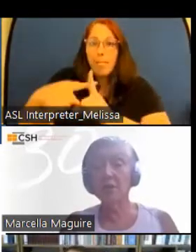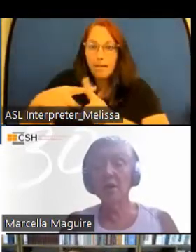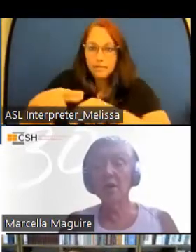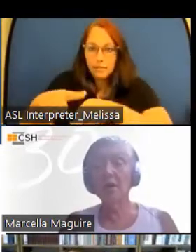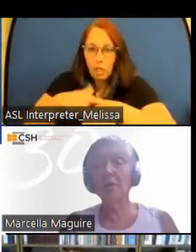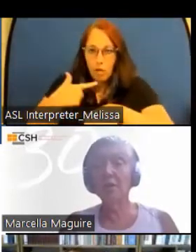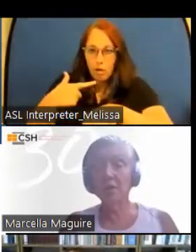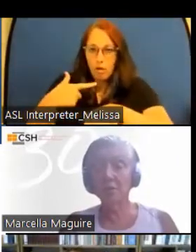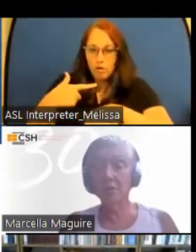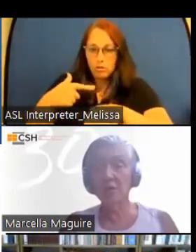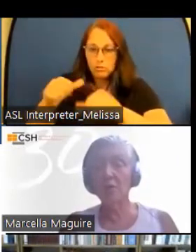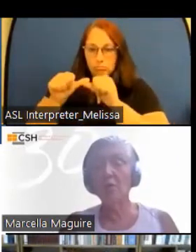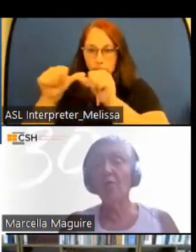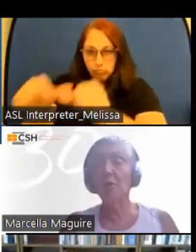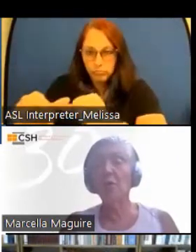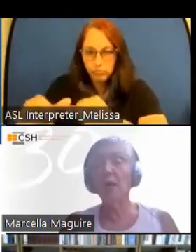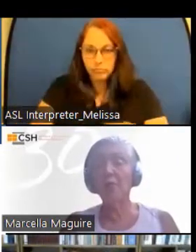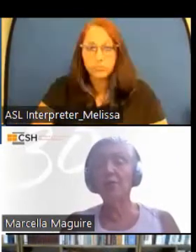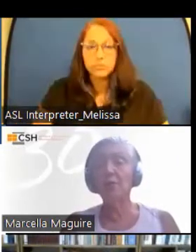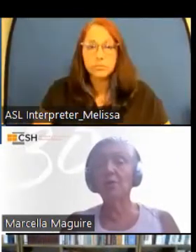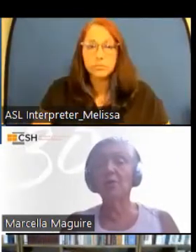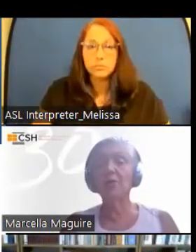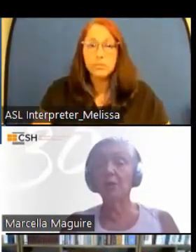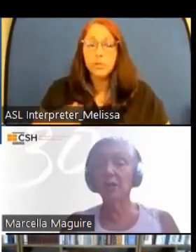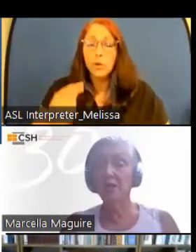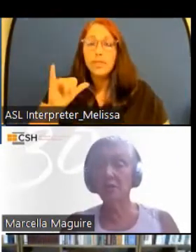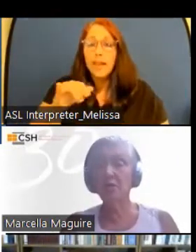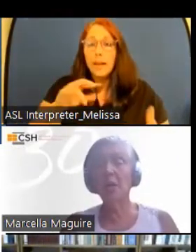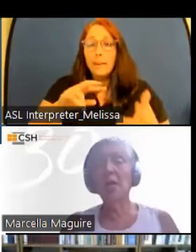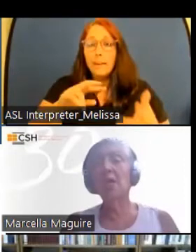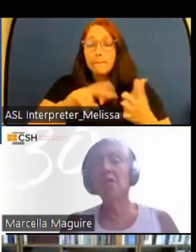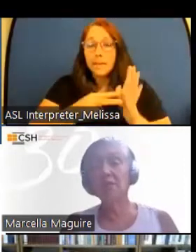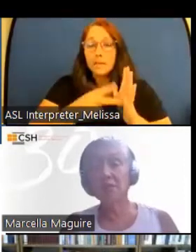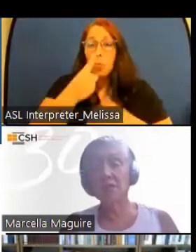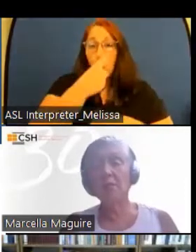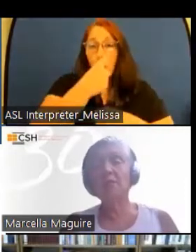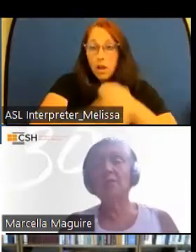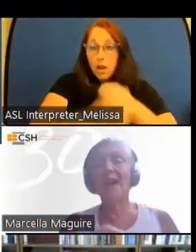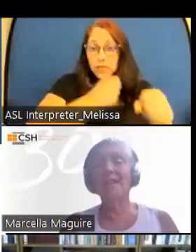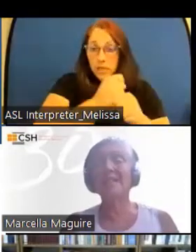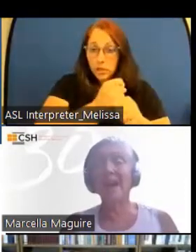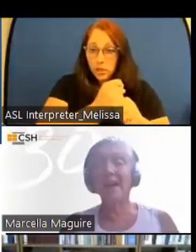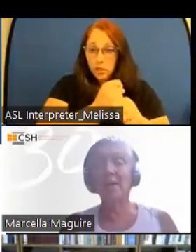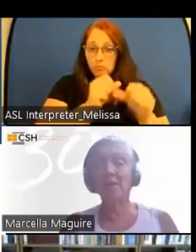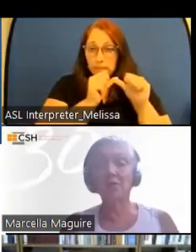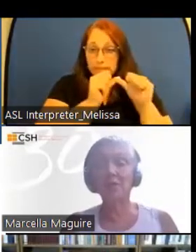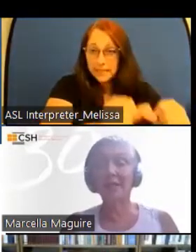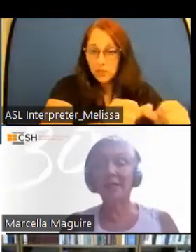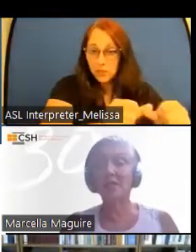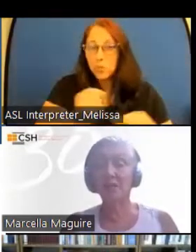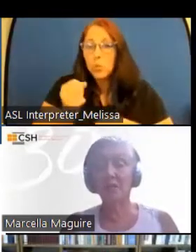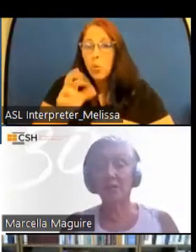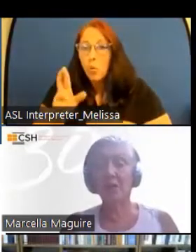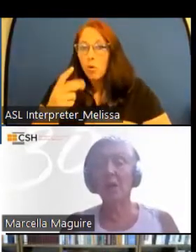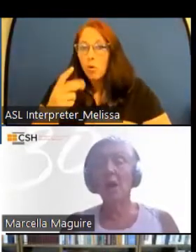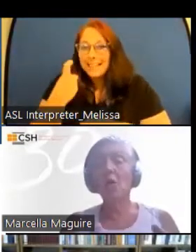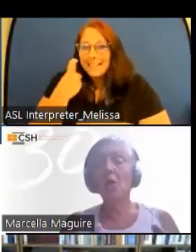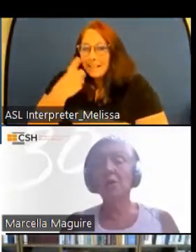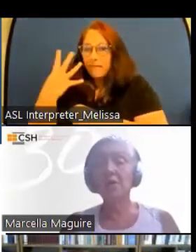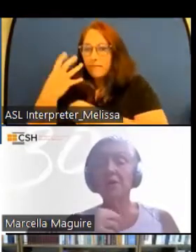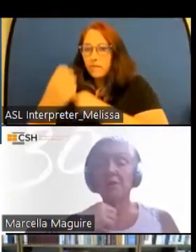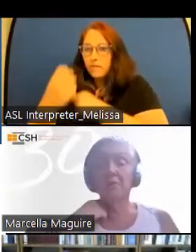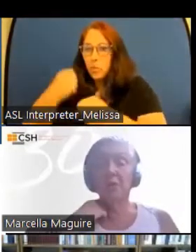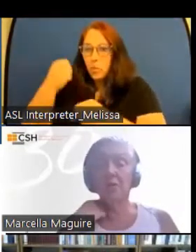year, continuous, or 4 episodes in 3 years. Each of those episodes has to add up to at least a year.